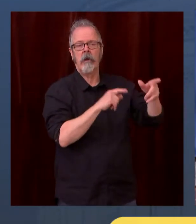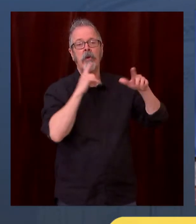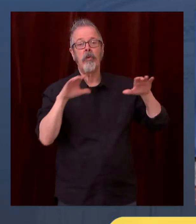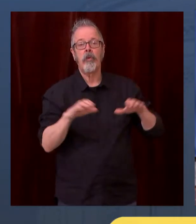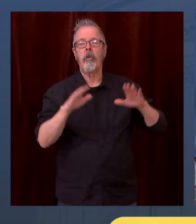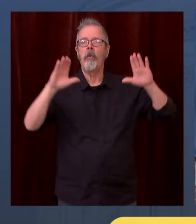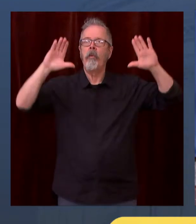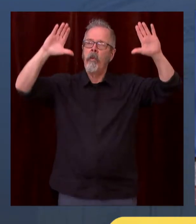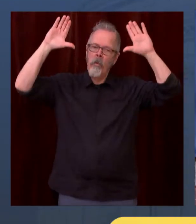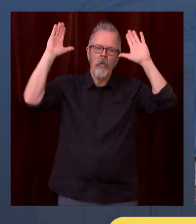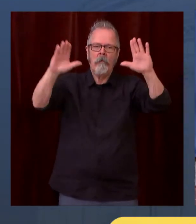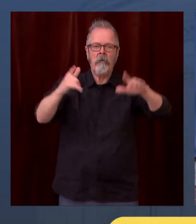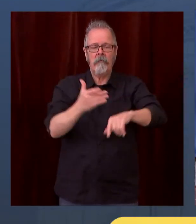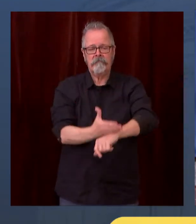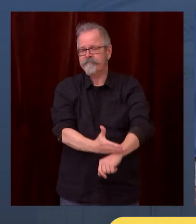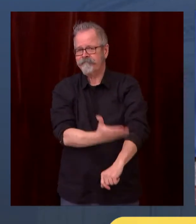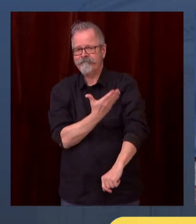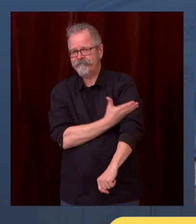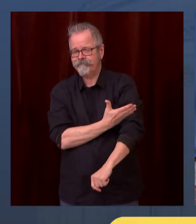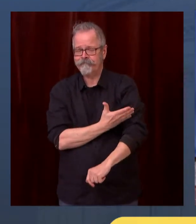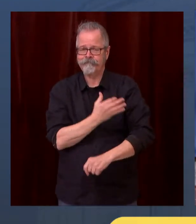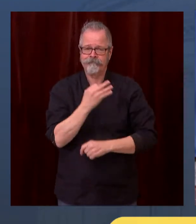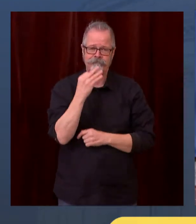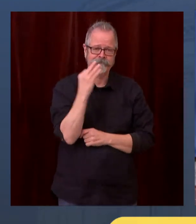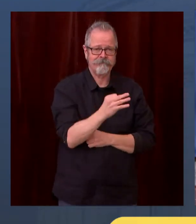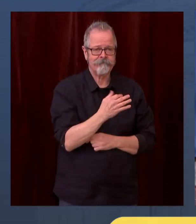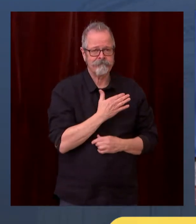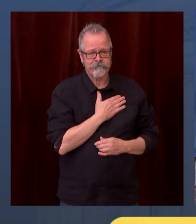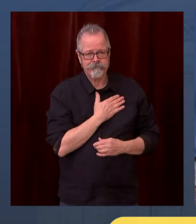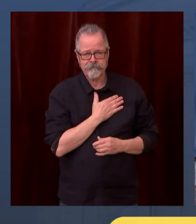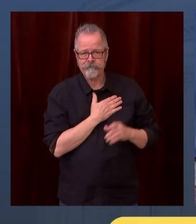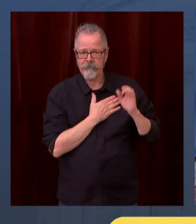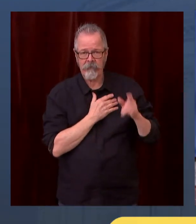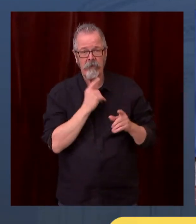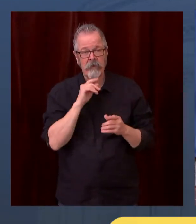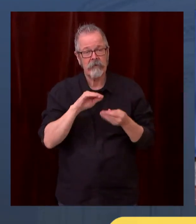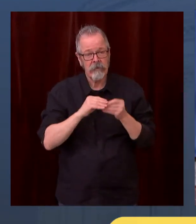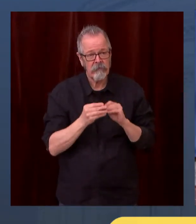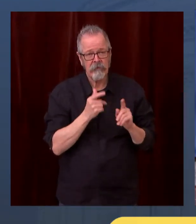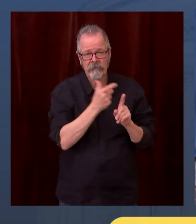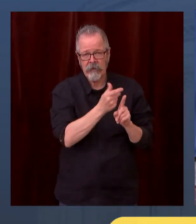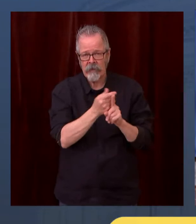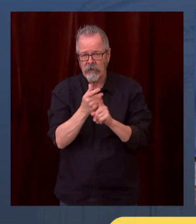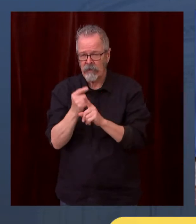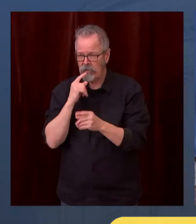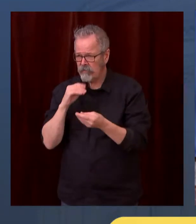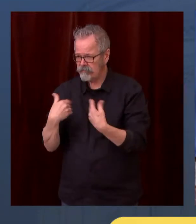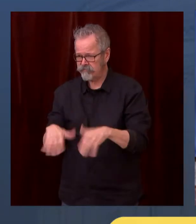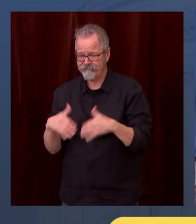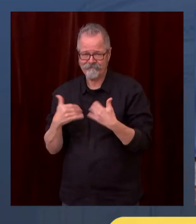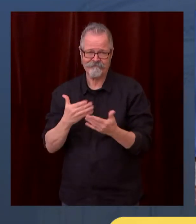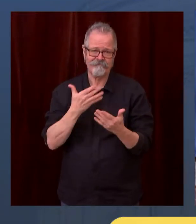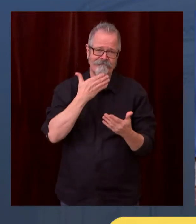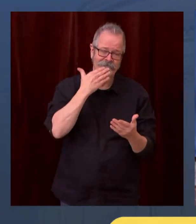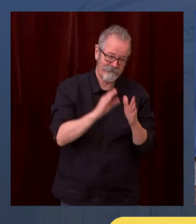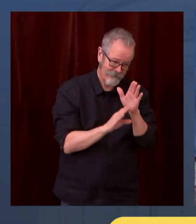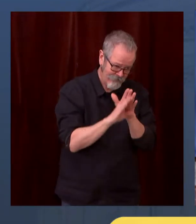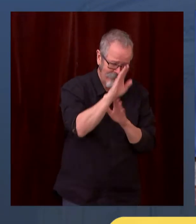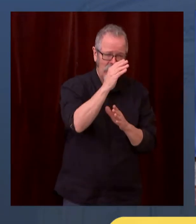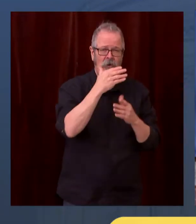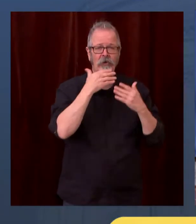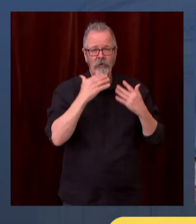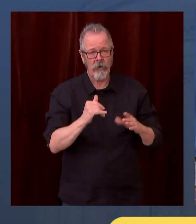a dramatic increase in the rate of vaccinating our people. We are making a dramatic increase in the number of people who are